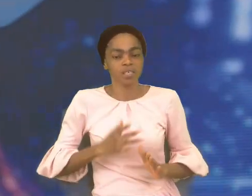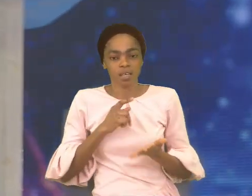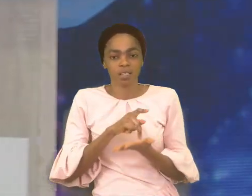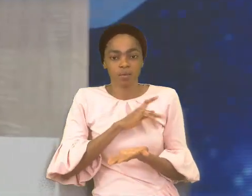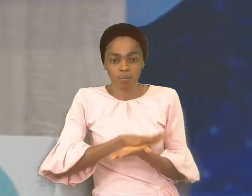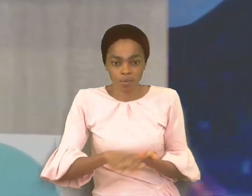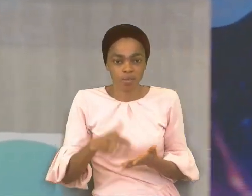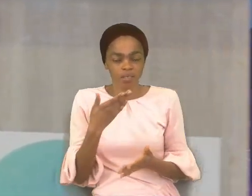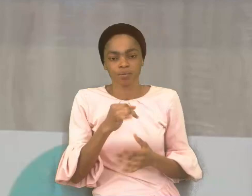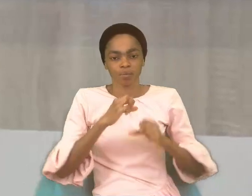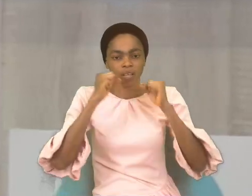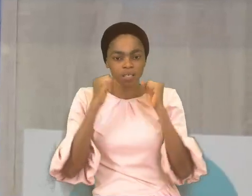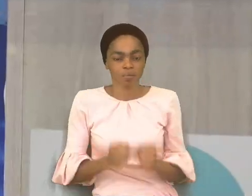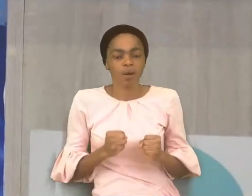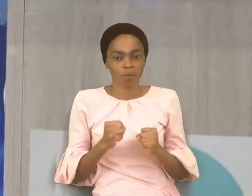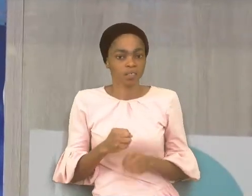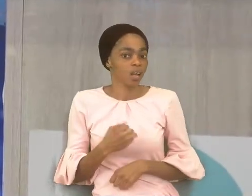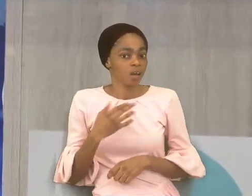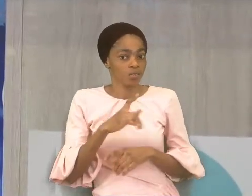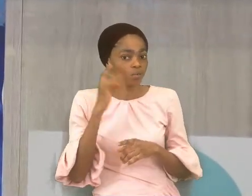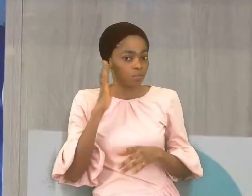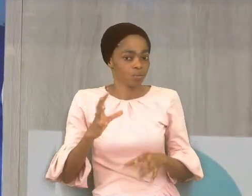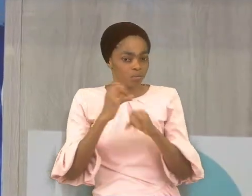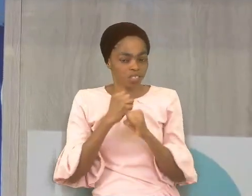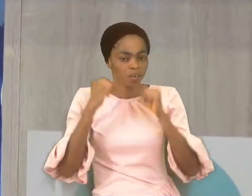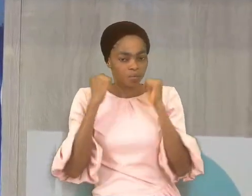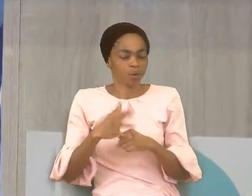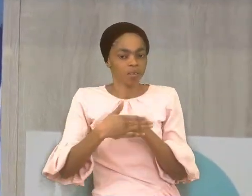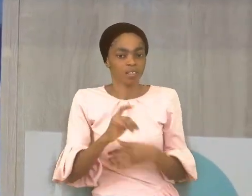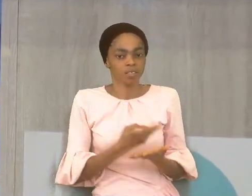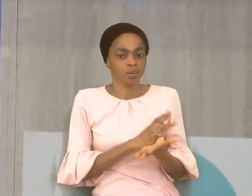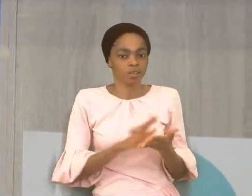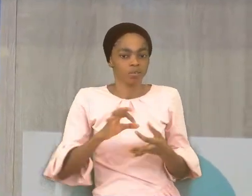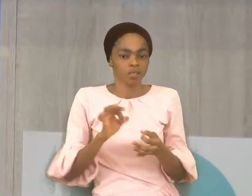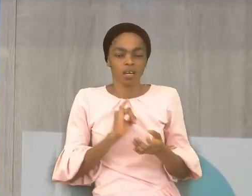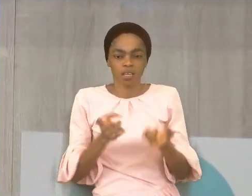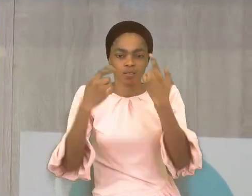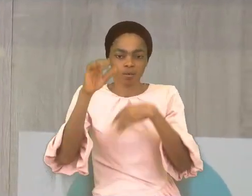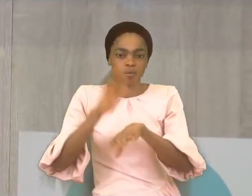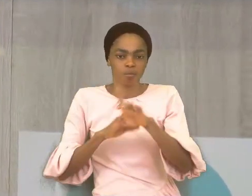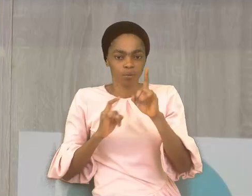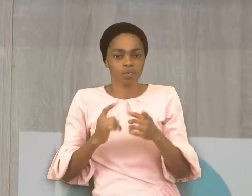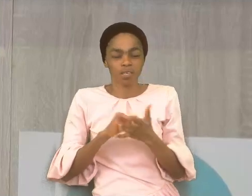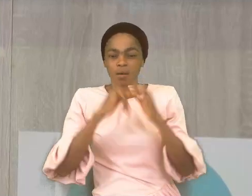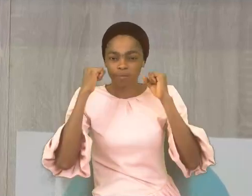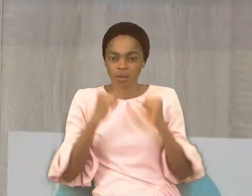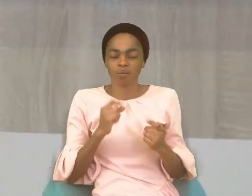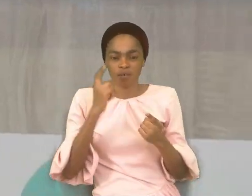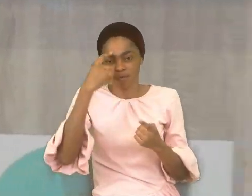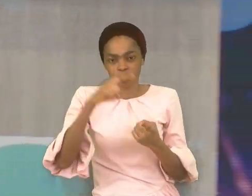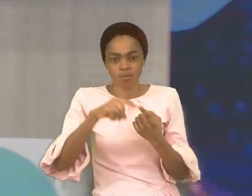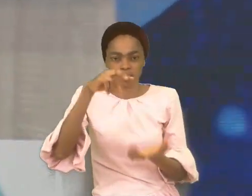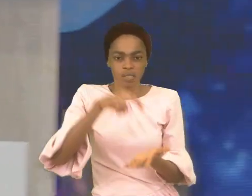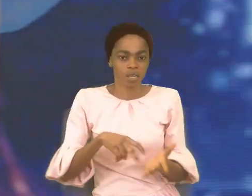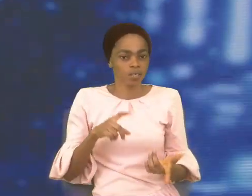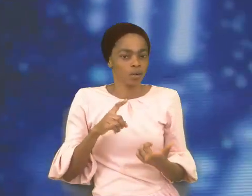come upon you. The power to stand before any Sanhedrin, the power to stand